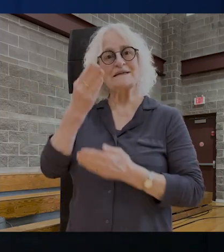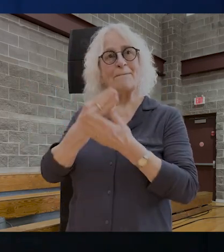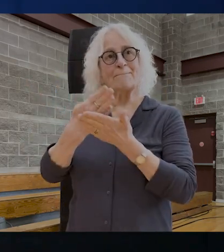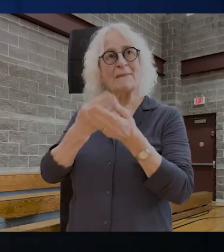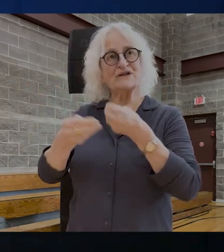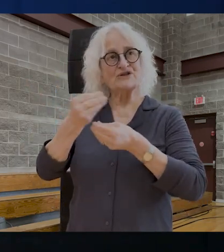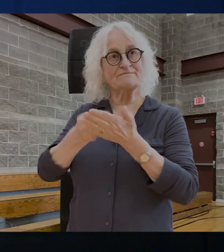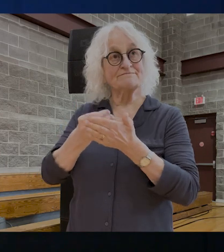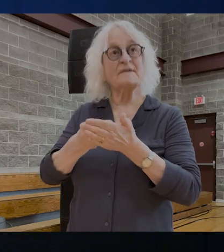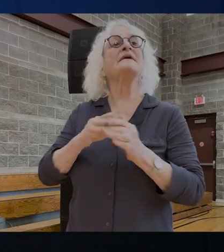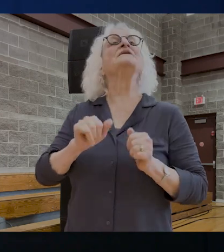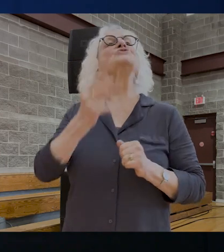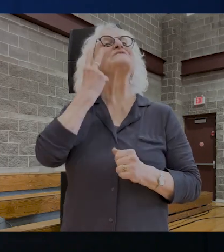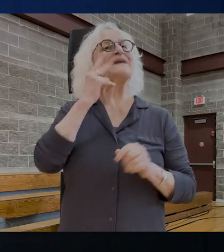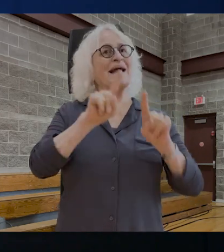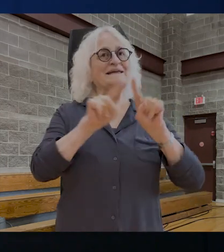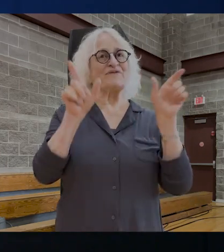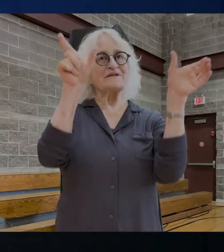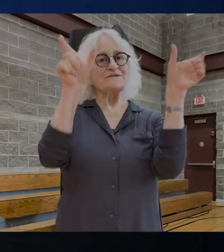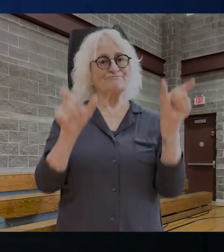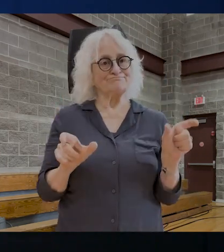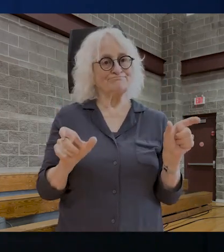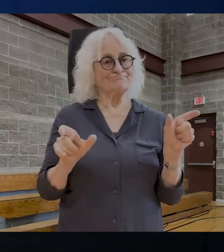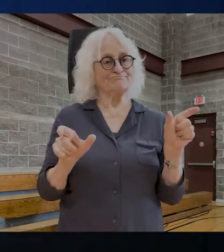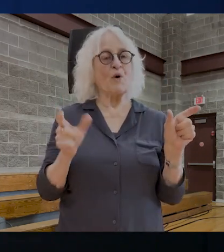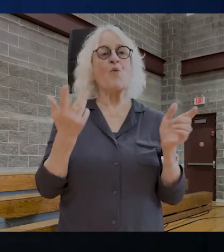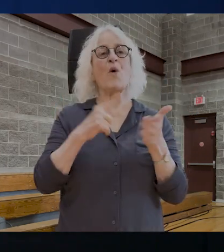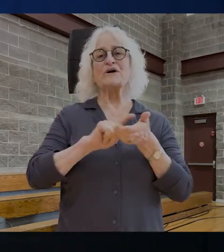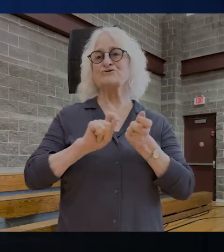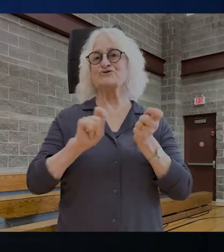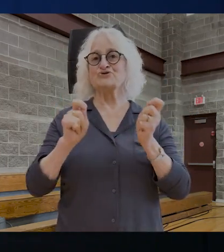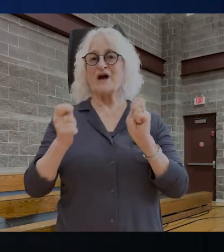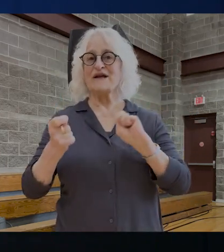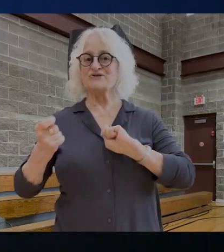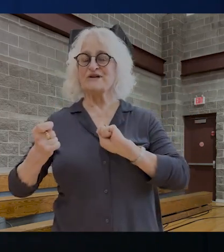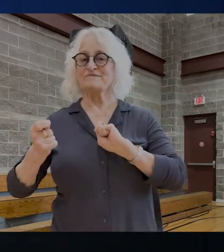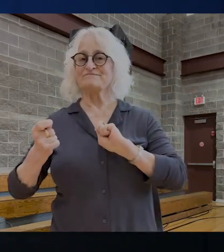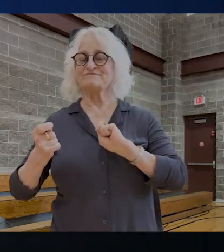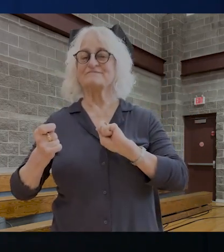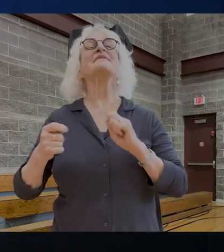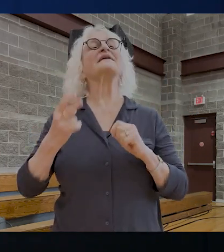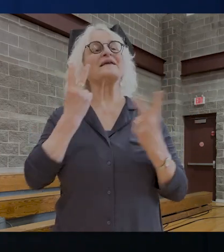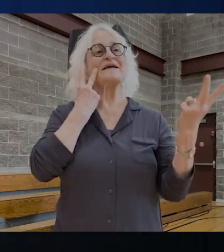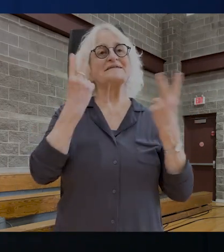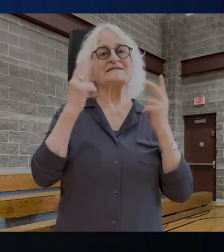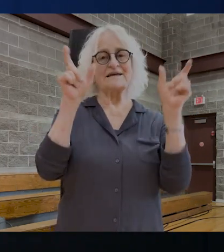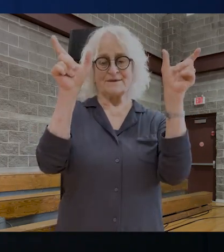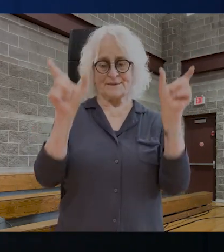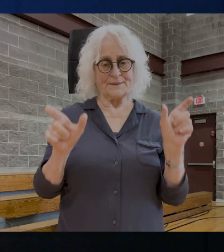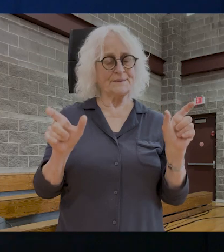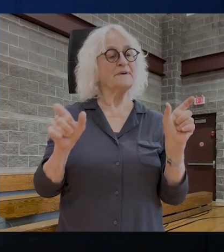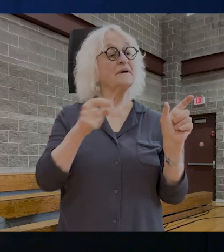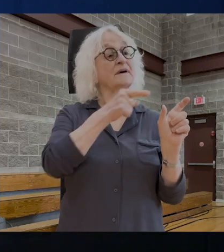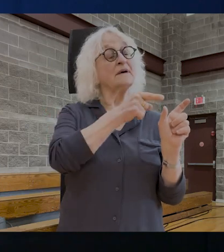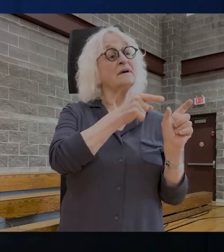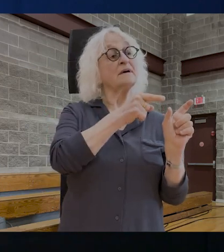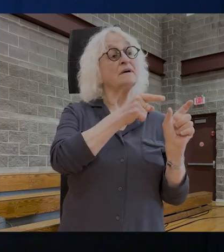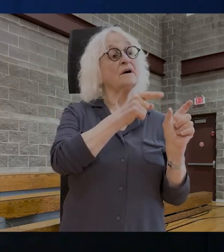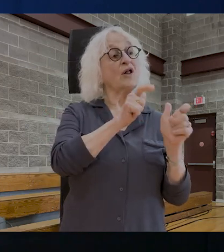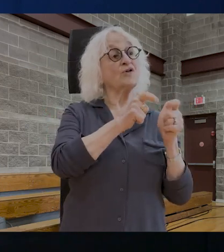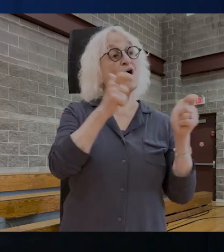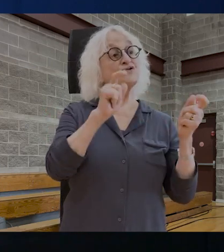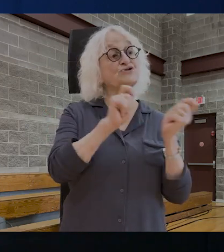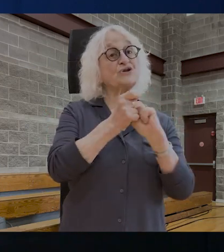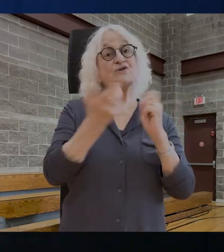budget. And you'll see a difference column of what's changing. So you can see here, the